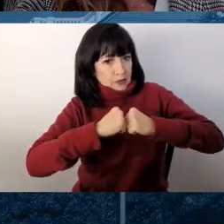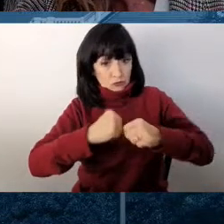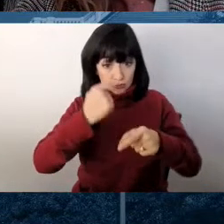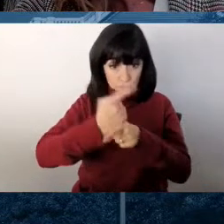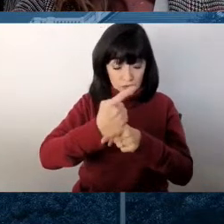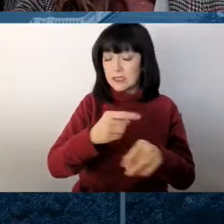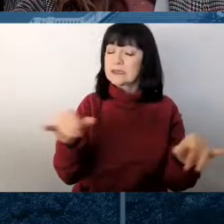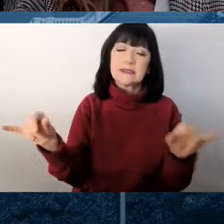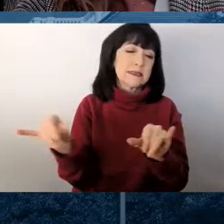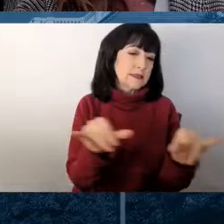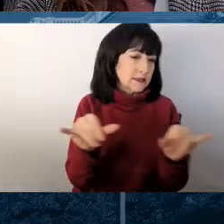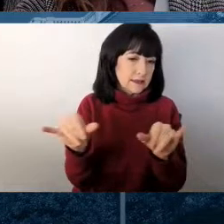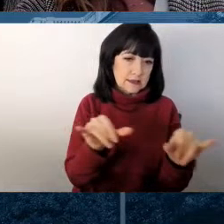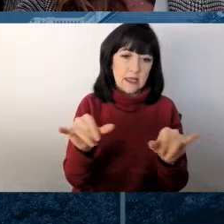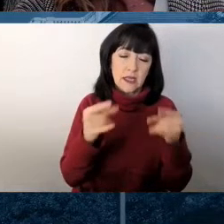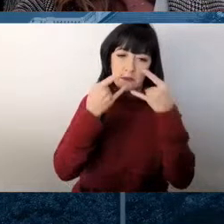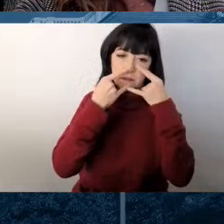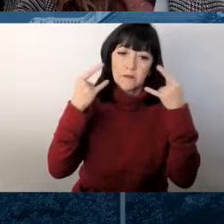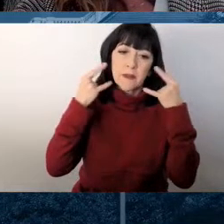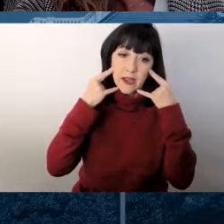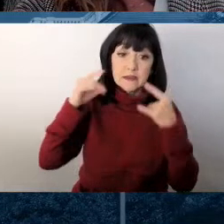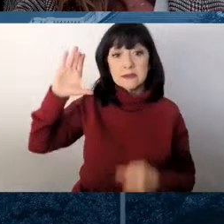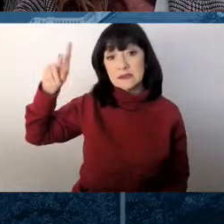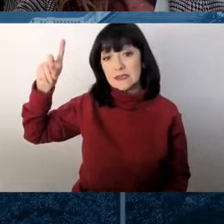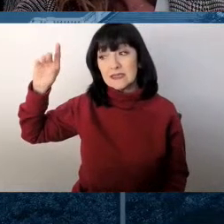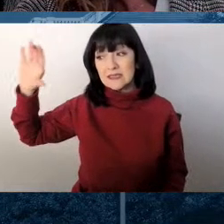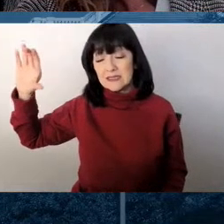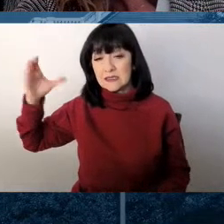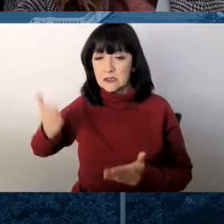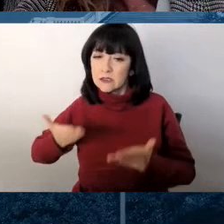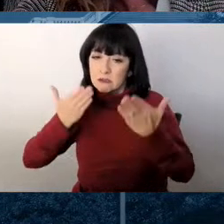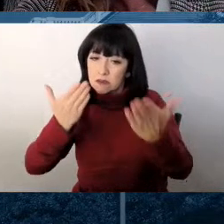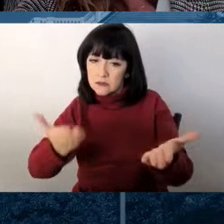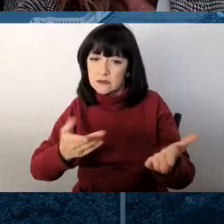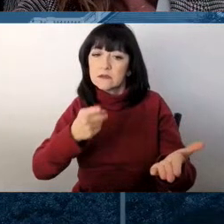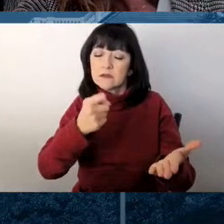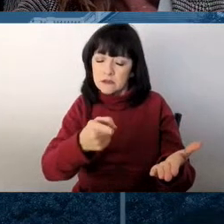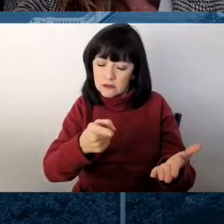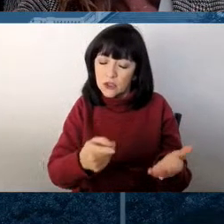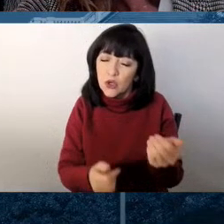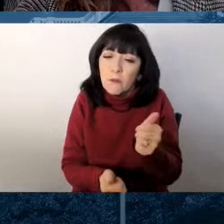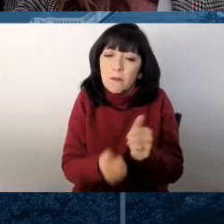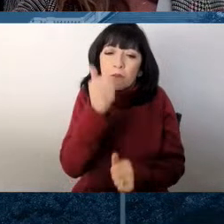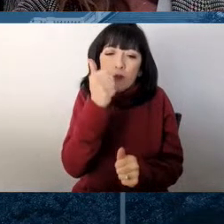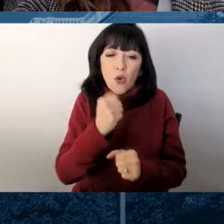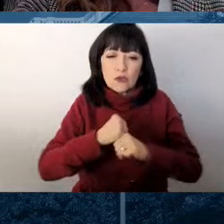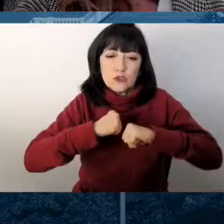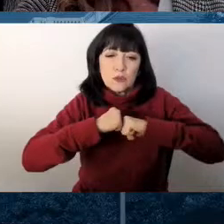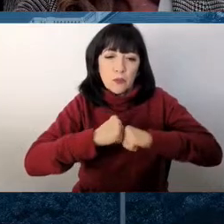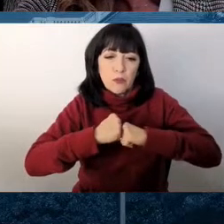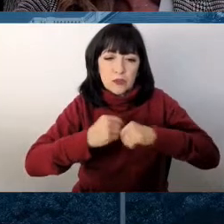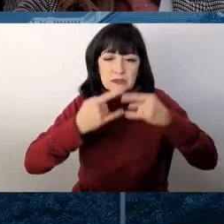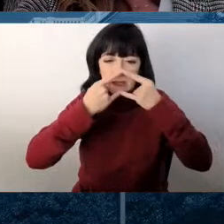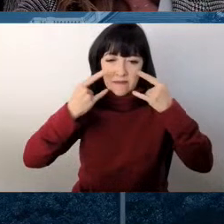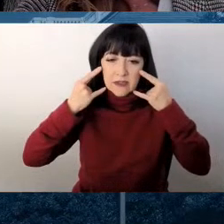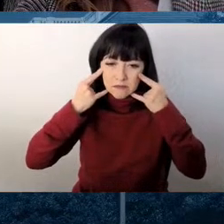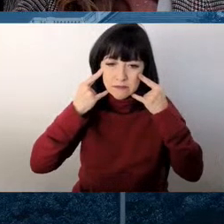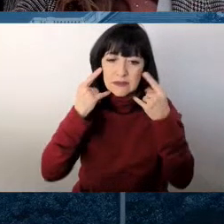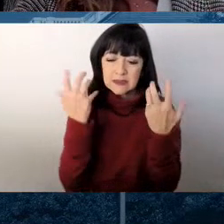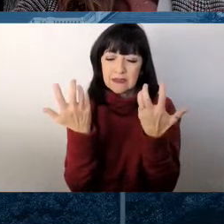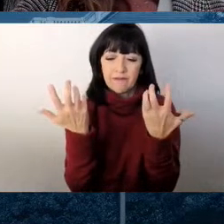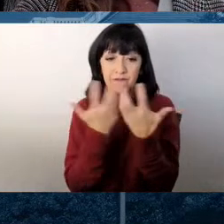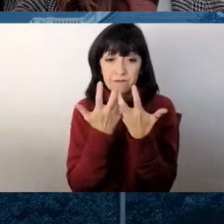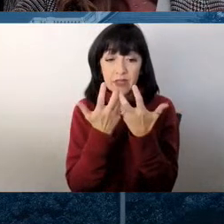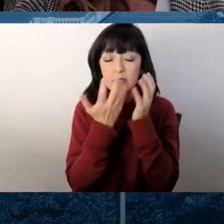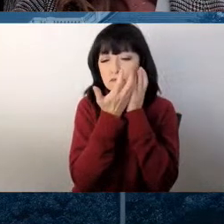protection, CDC continues to recommend that you wear the most protective mask that fits well, is most tolerable to you, and